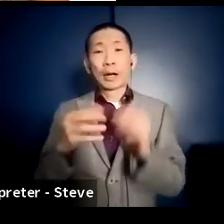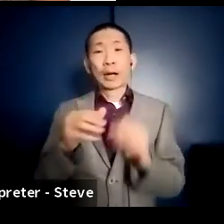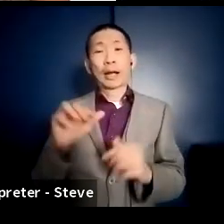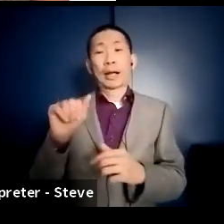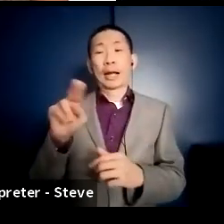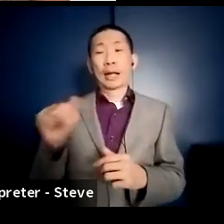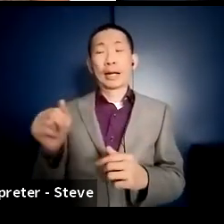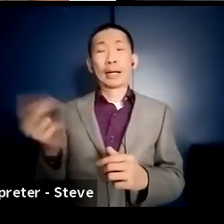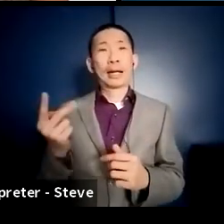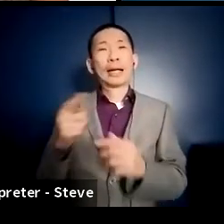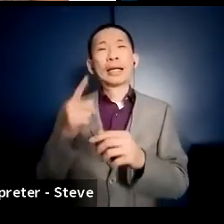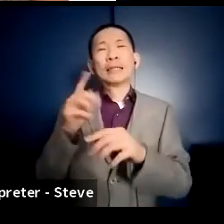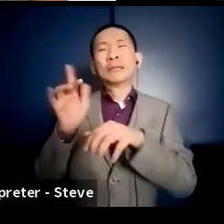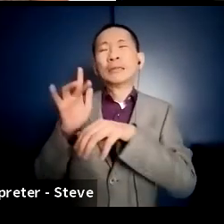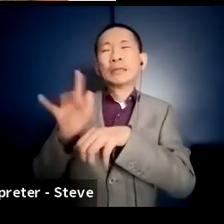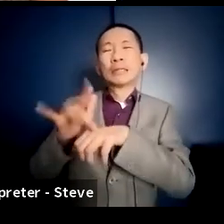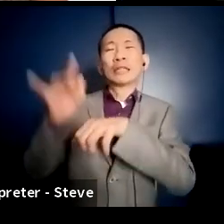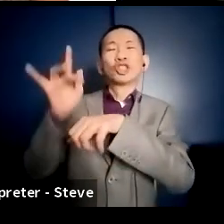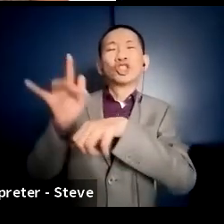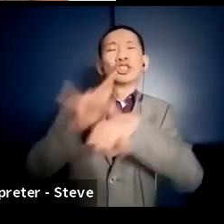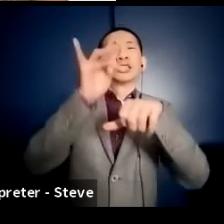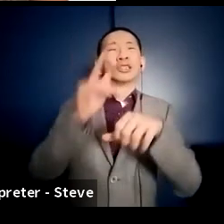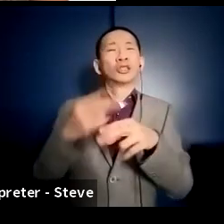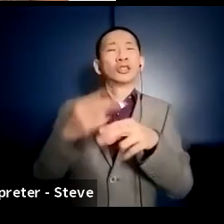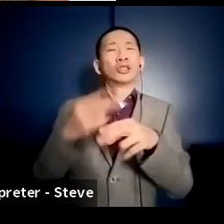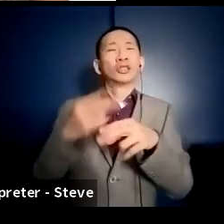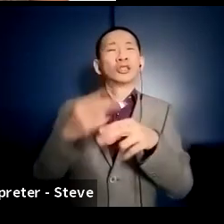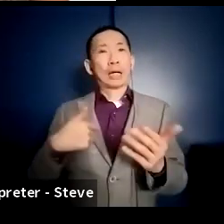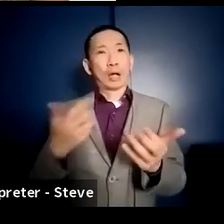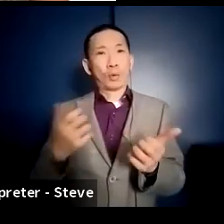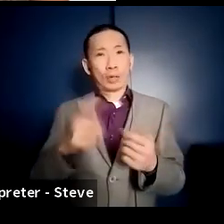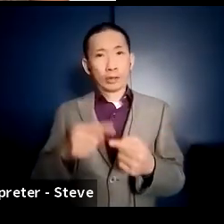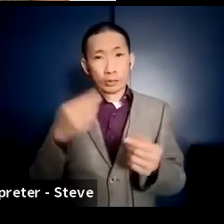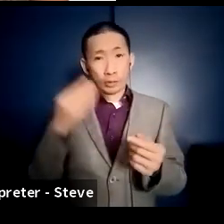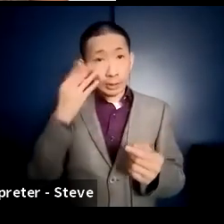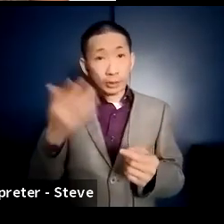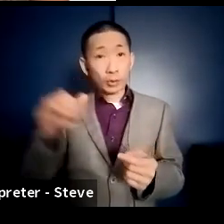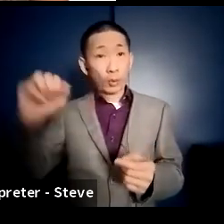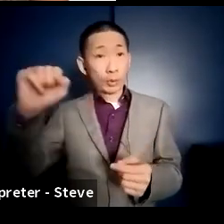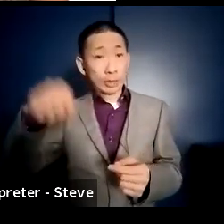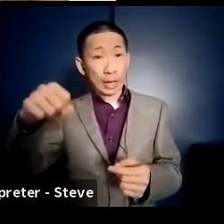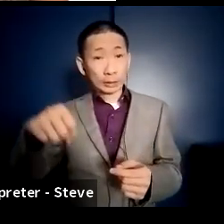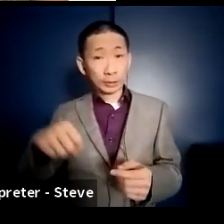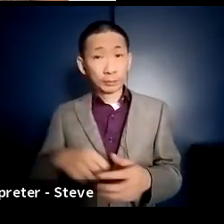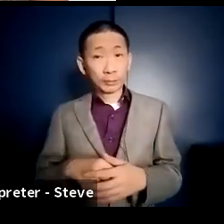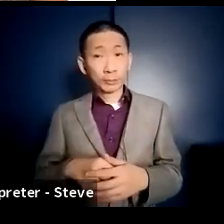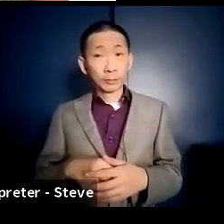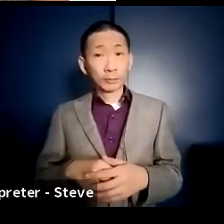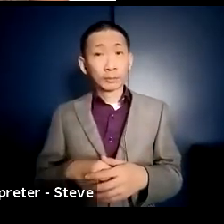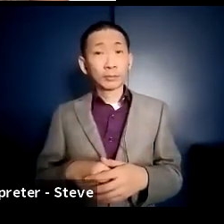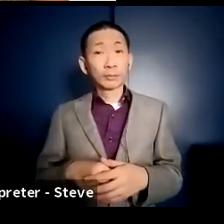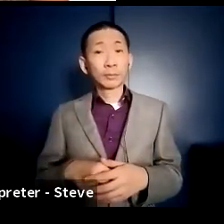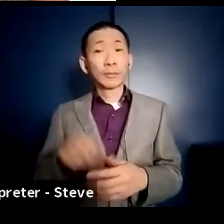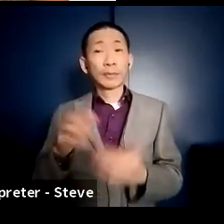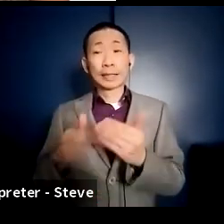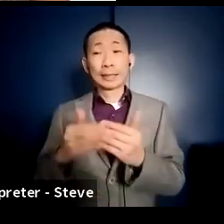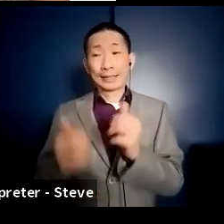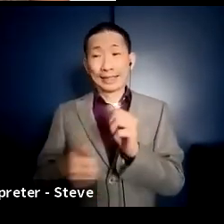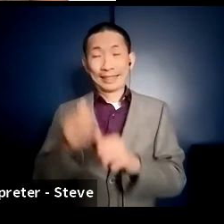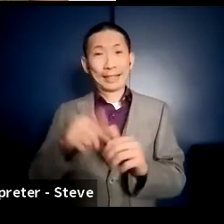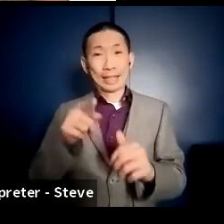it glibly. But I just wanna say that, like, yes, And it is easier than you